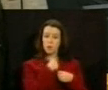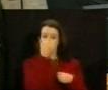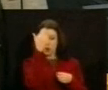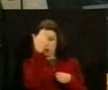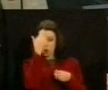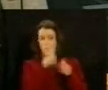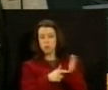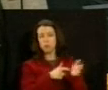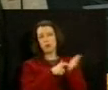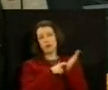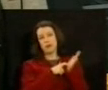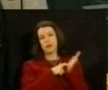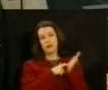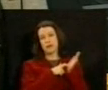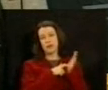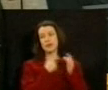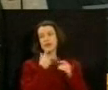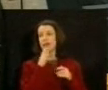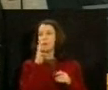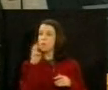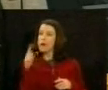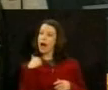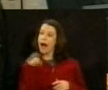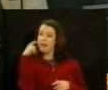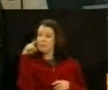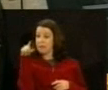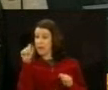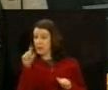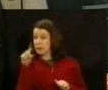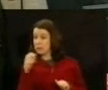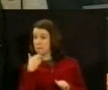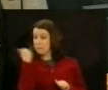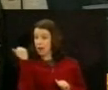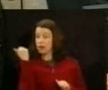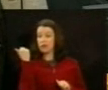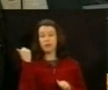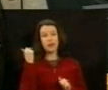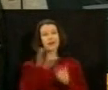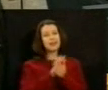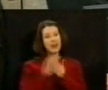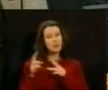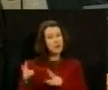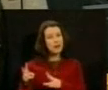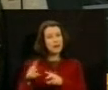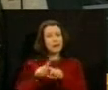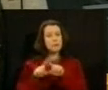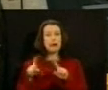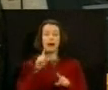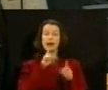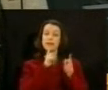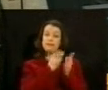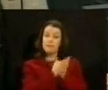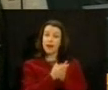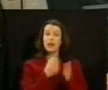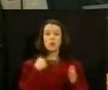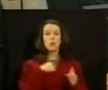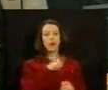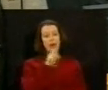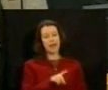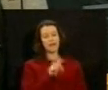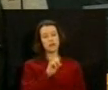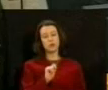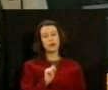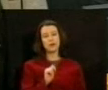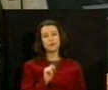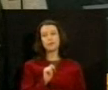do. Now, to say, well, I think someone else can do it better would be a nice way to do it, but in fact, we have to do it.